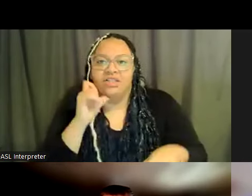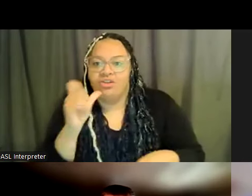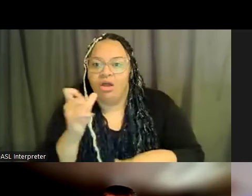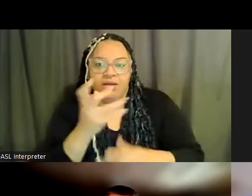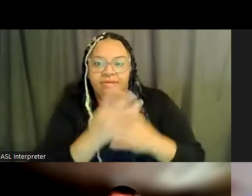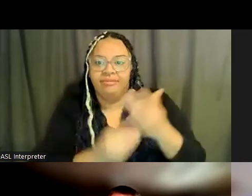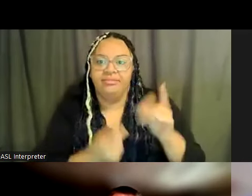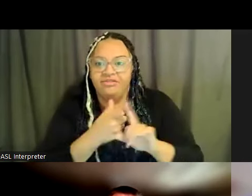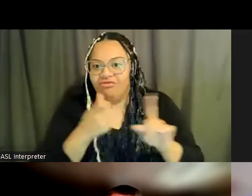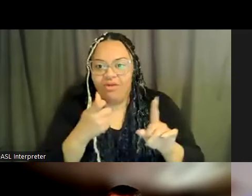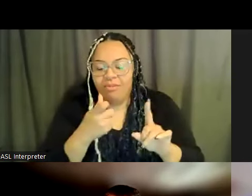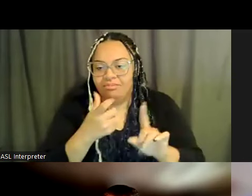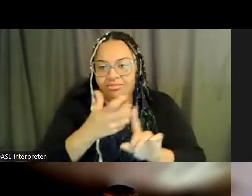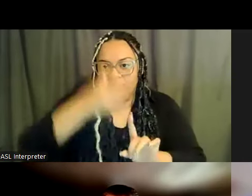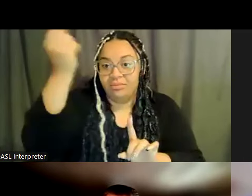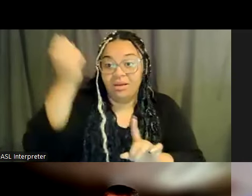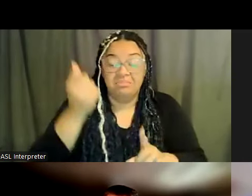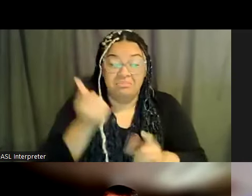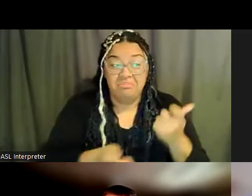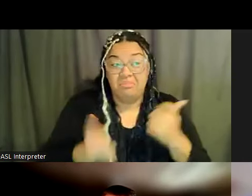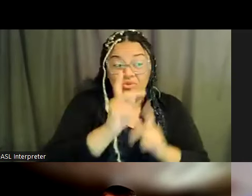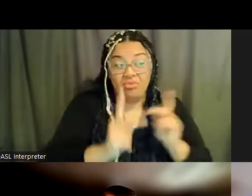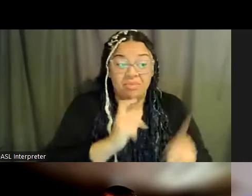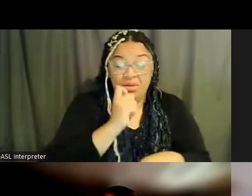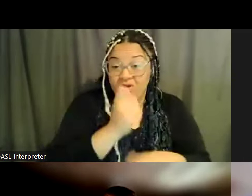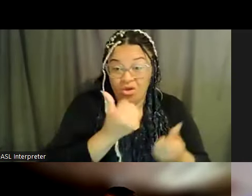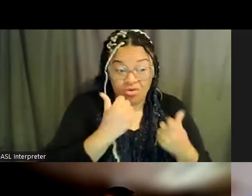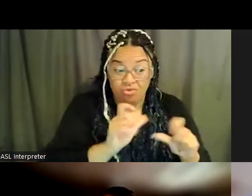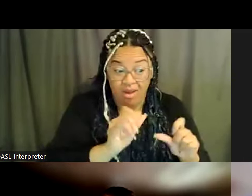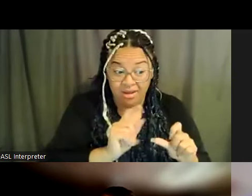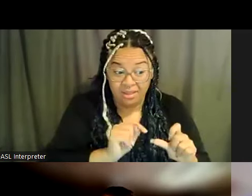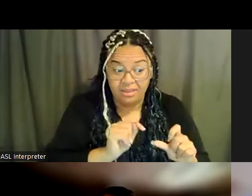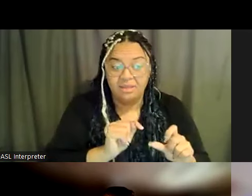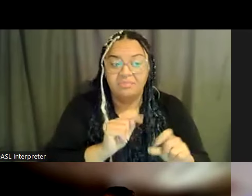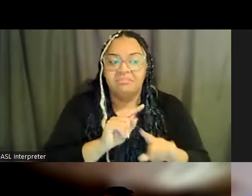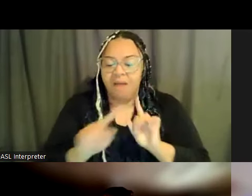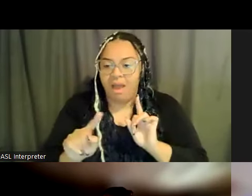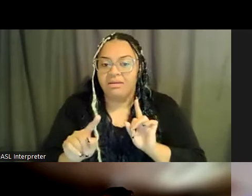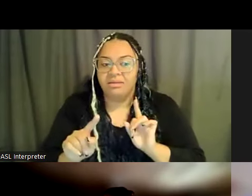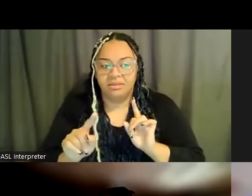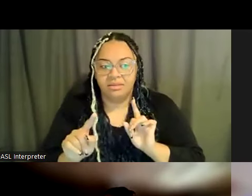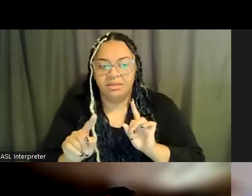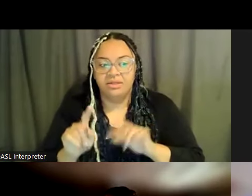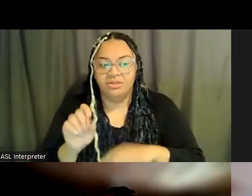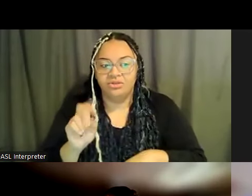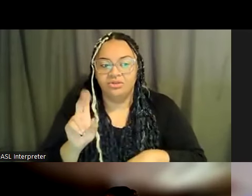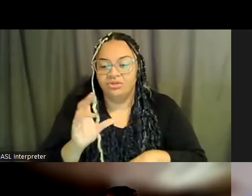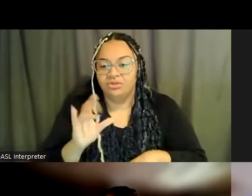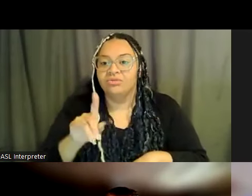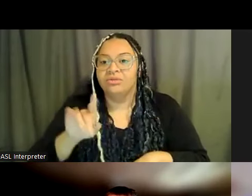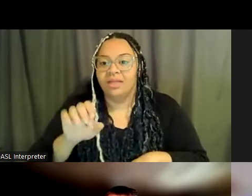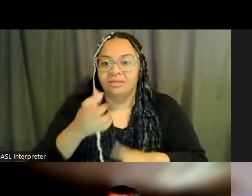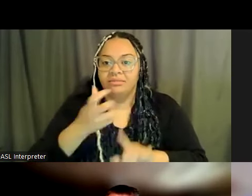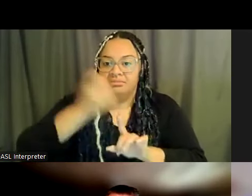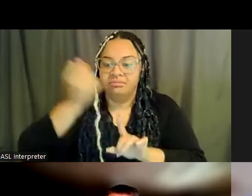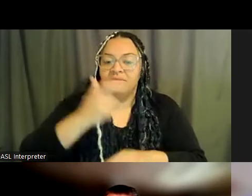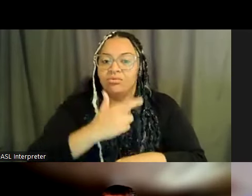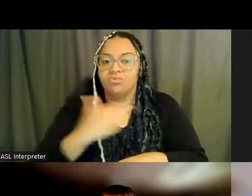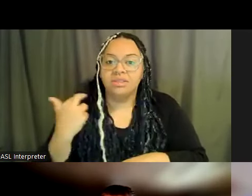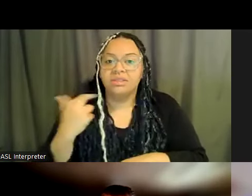majority of those people aren't even going to attempt suicide. And the suicide risk curve speaks to this space where people are